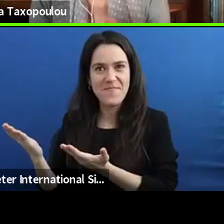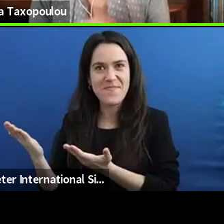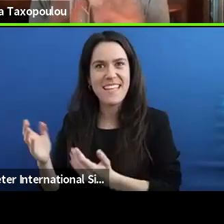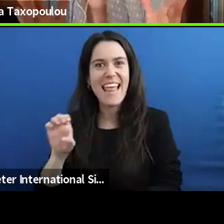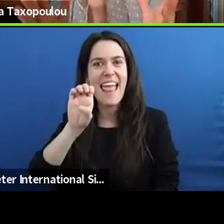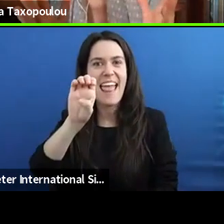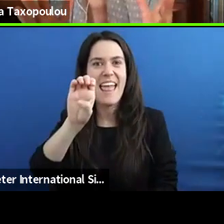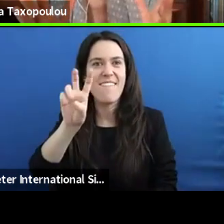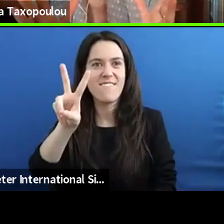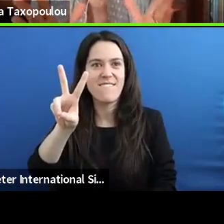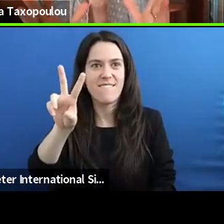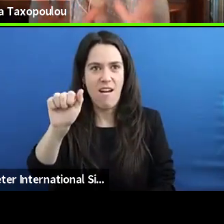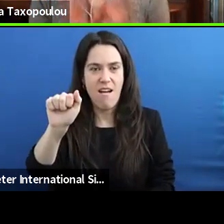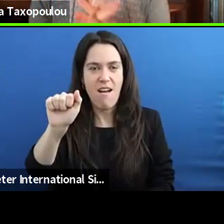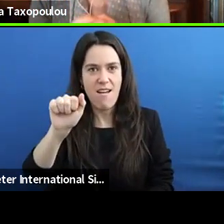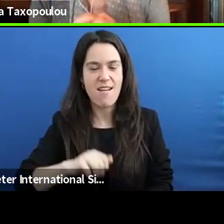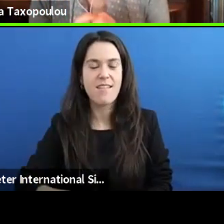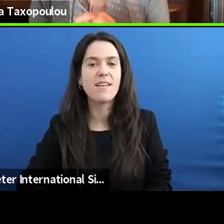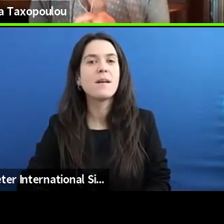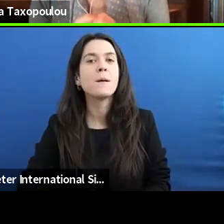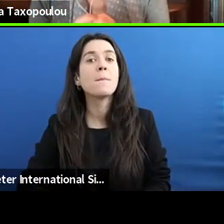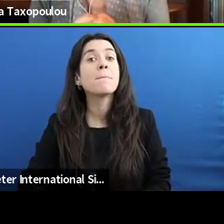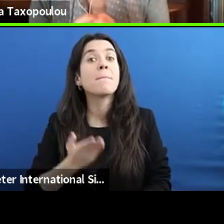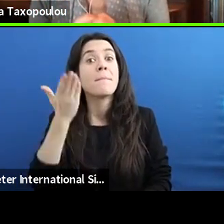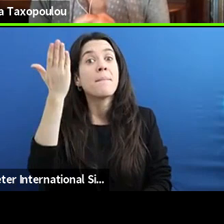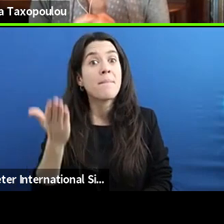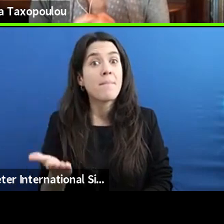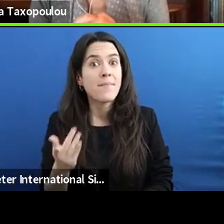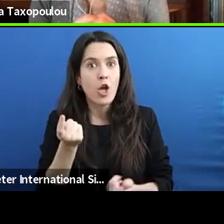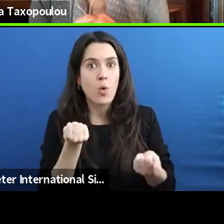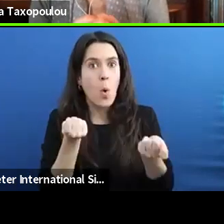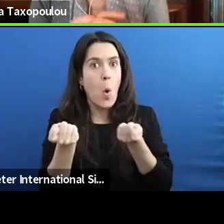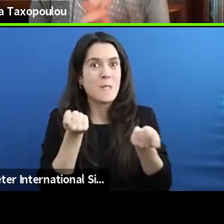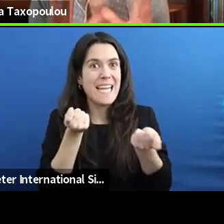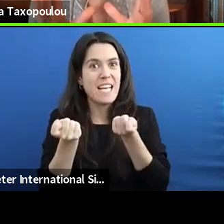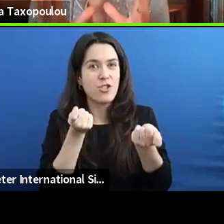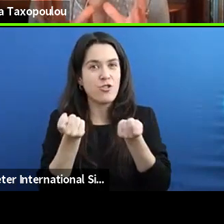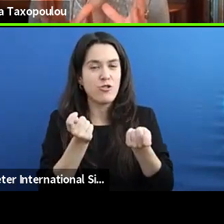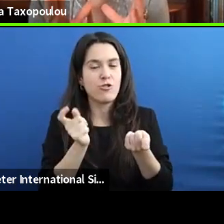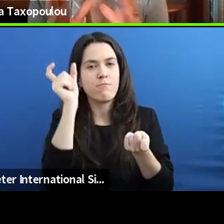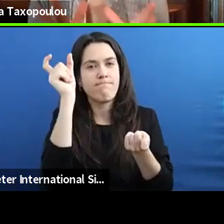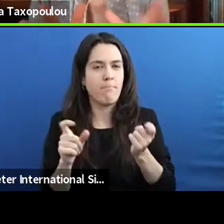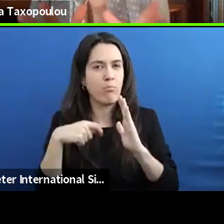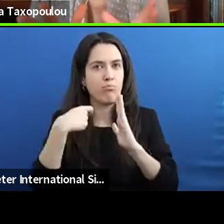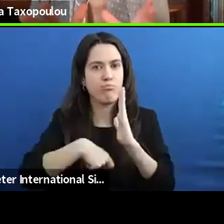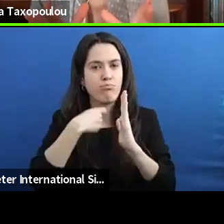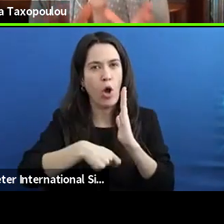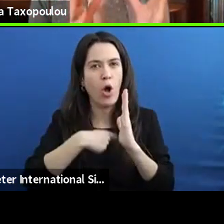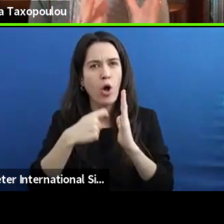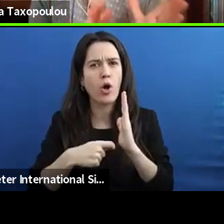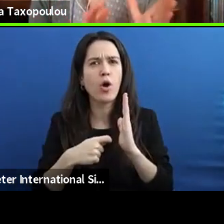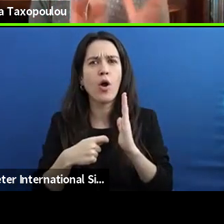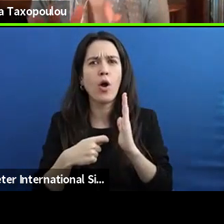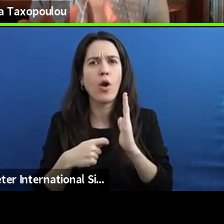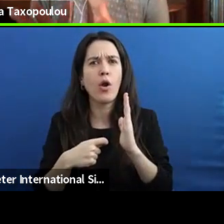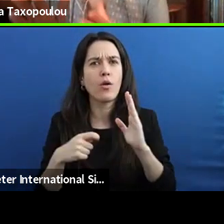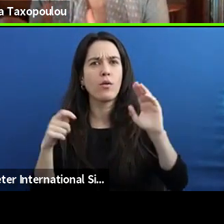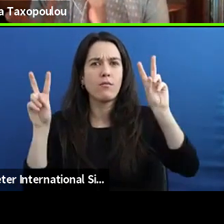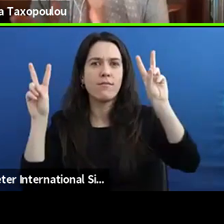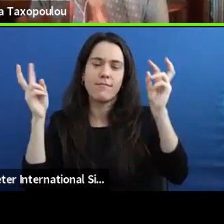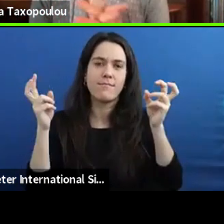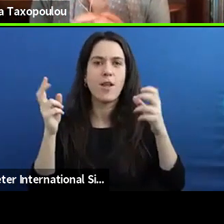You are coordinating a project with a very telling title, Art